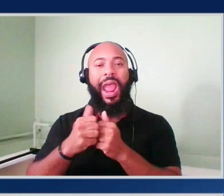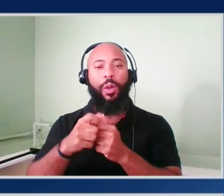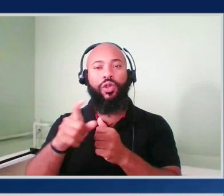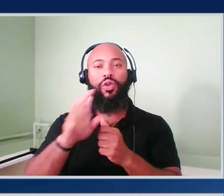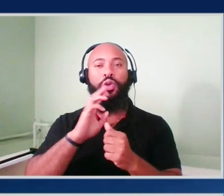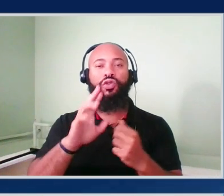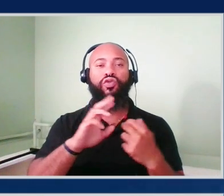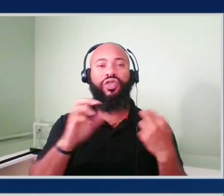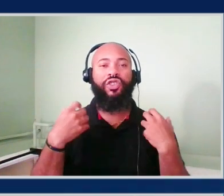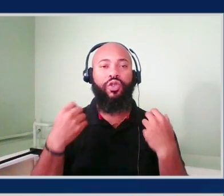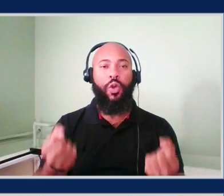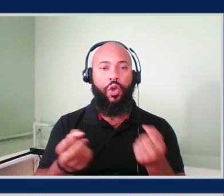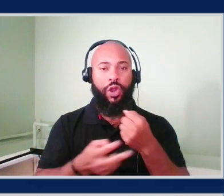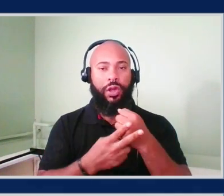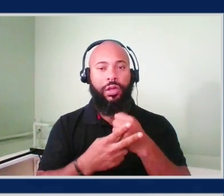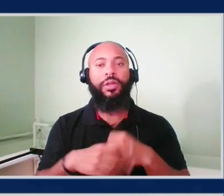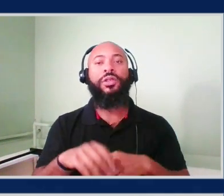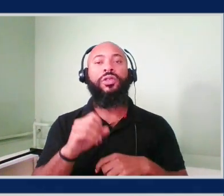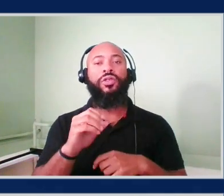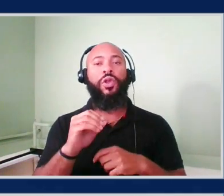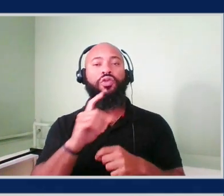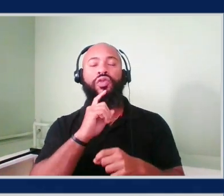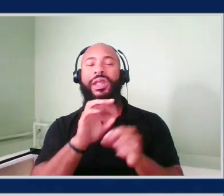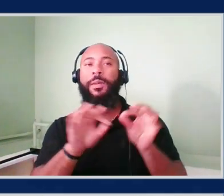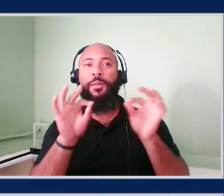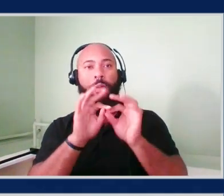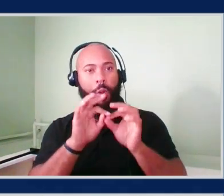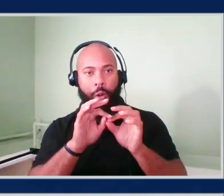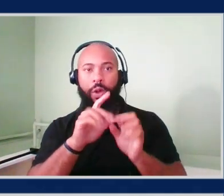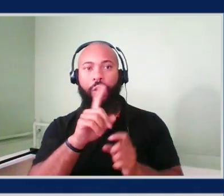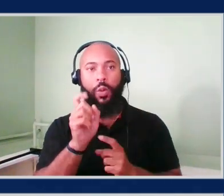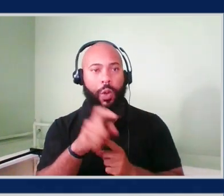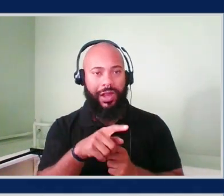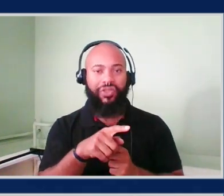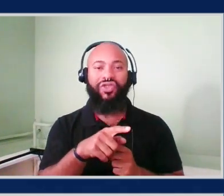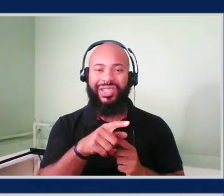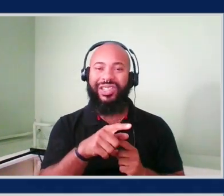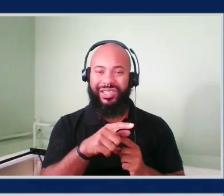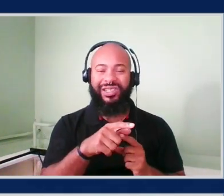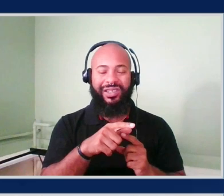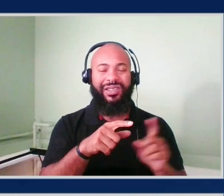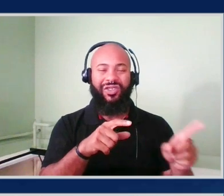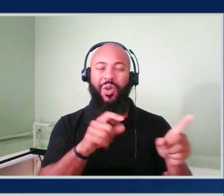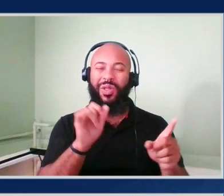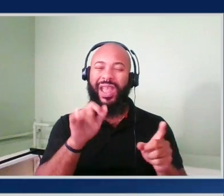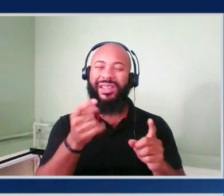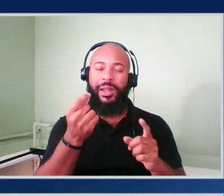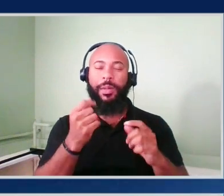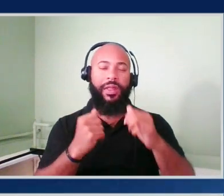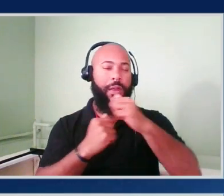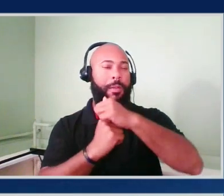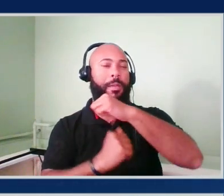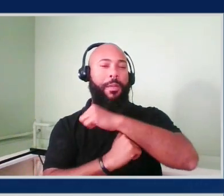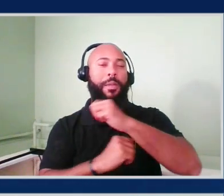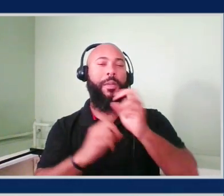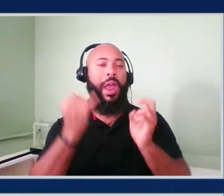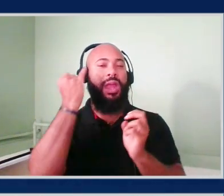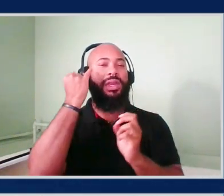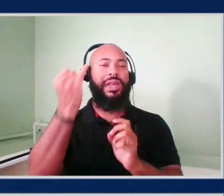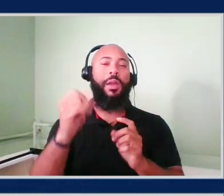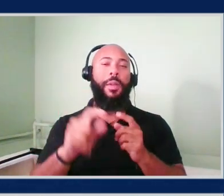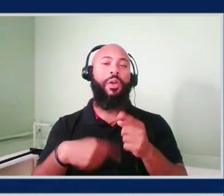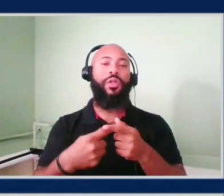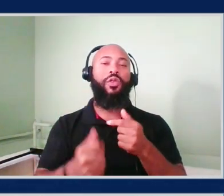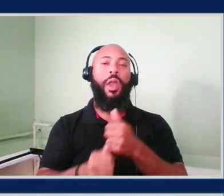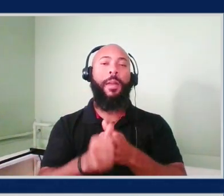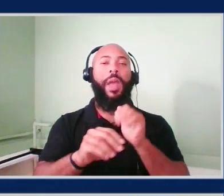Really, really important sort of questions. So that's a sort of premise of threat modeling, and then using this tool can